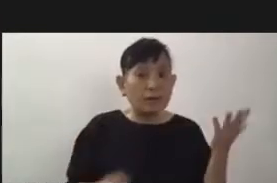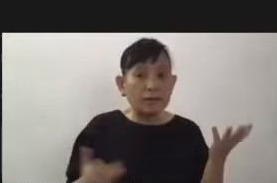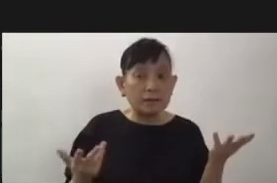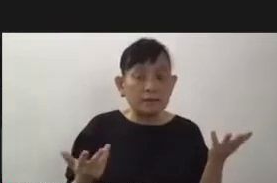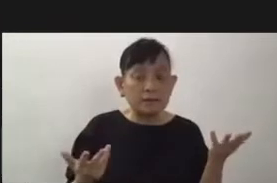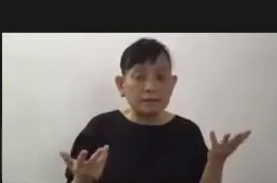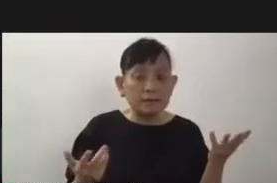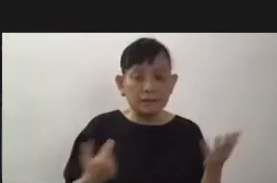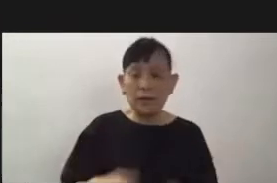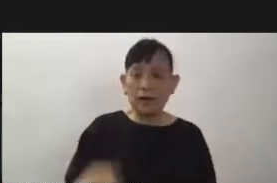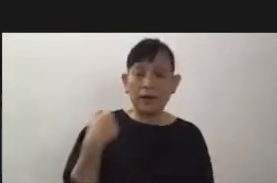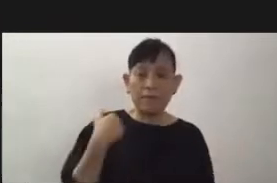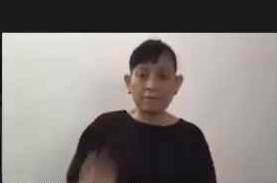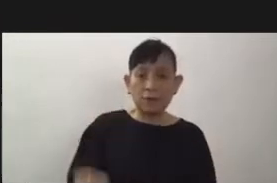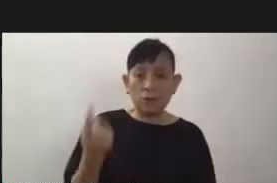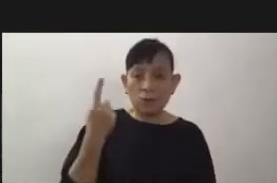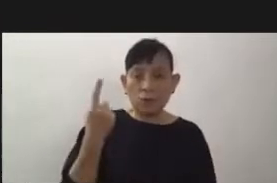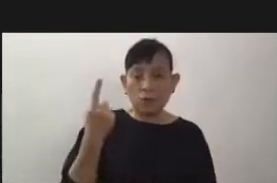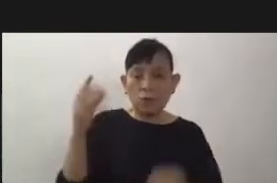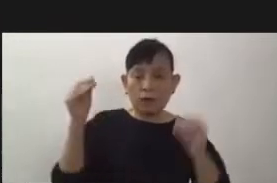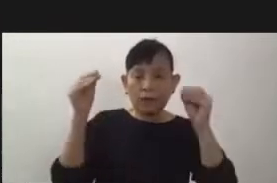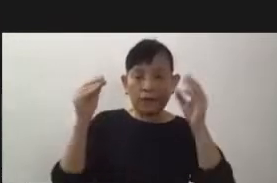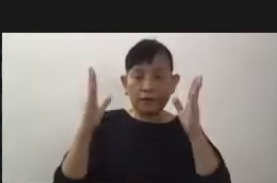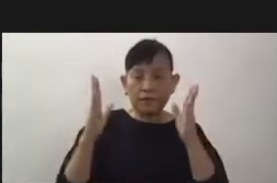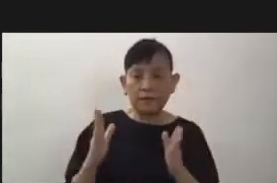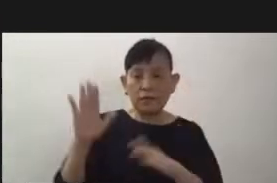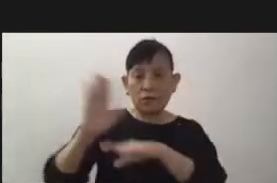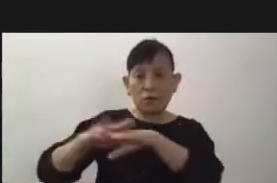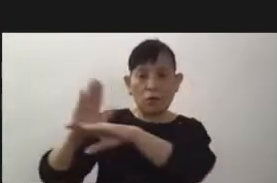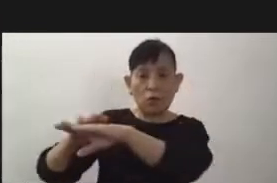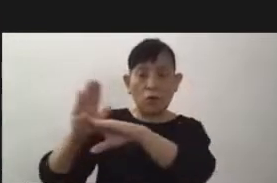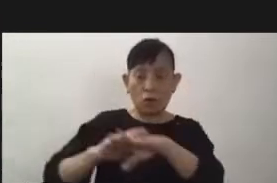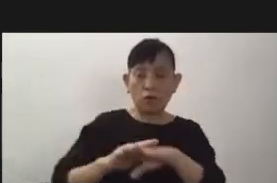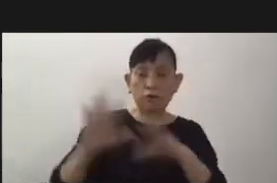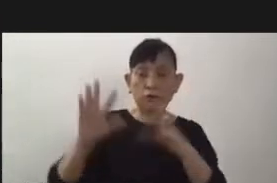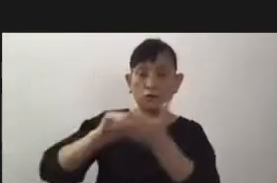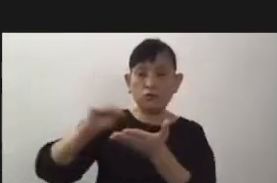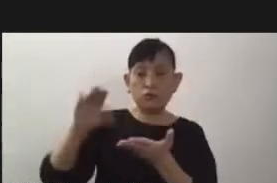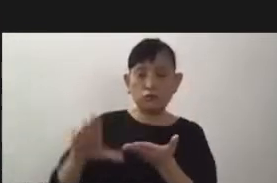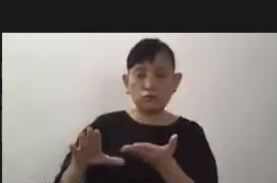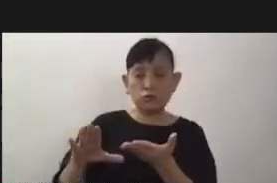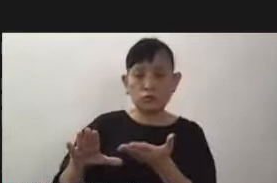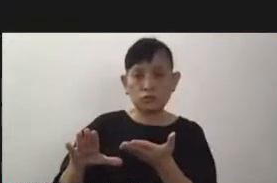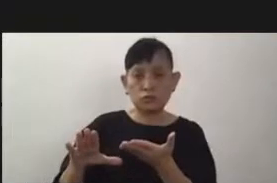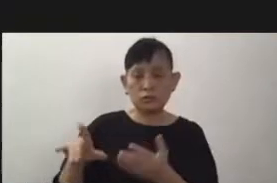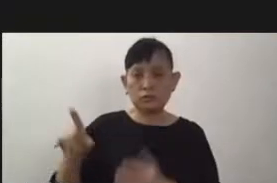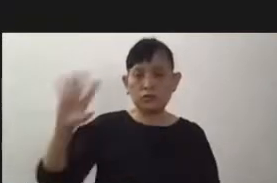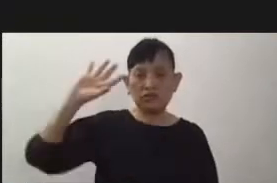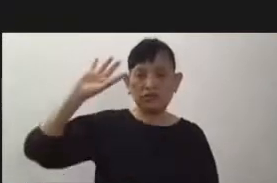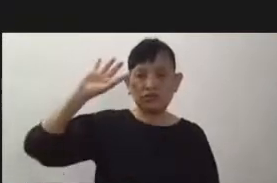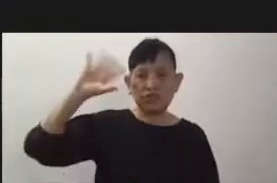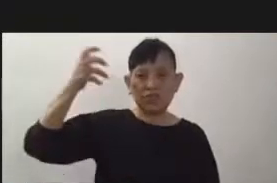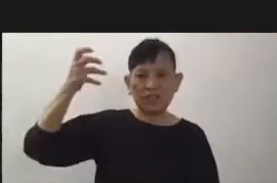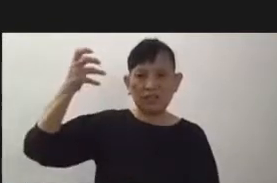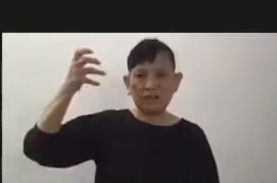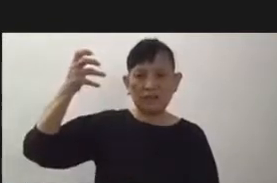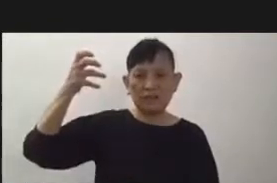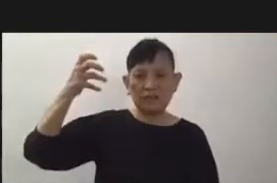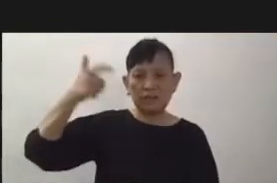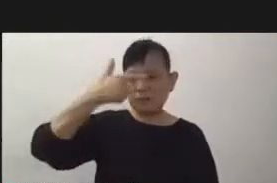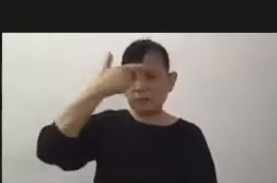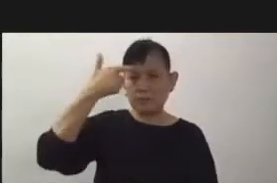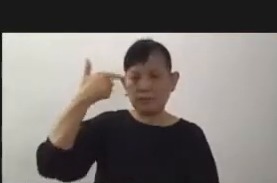One teacher called her student or his student as crazy because he has